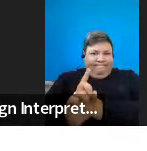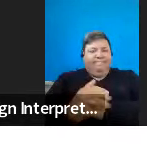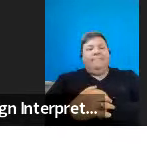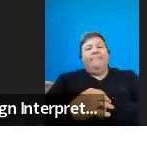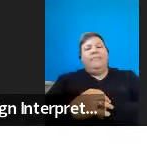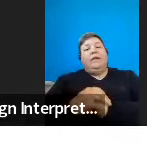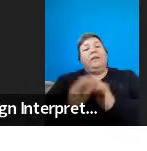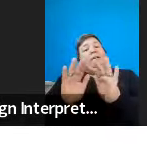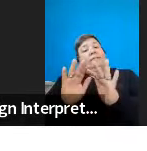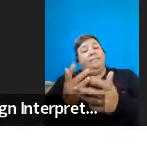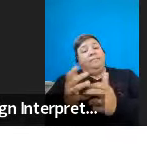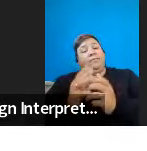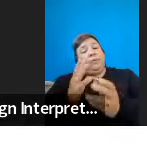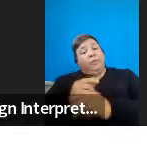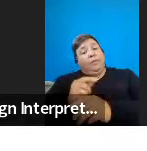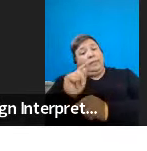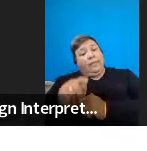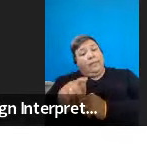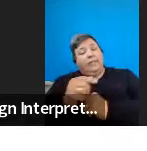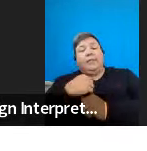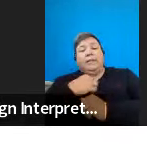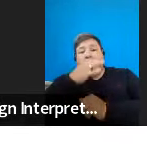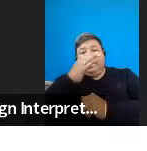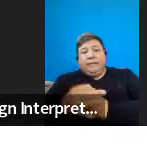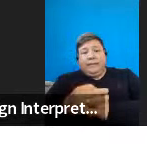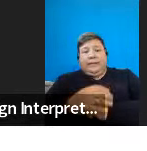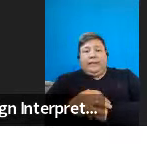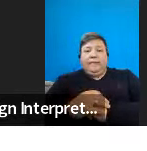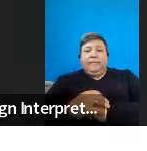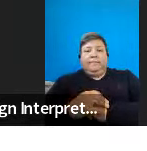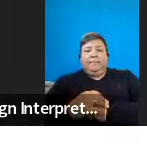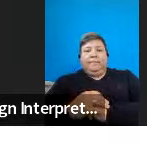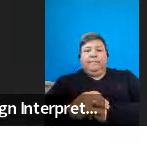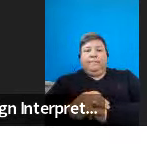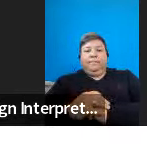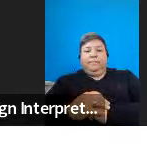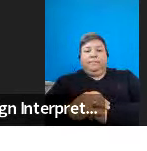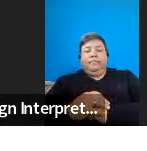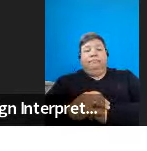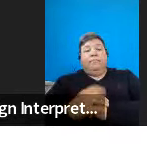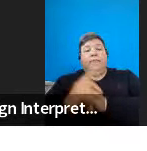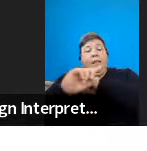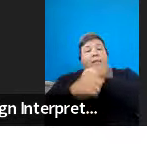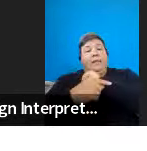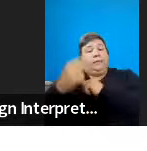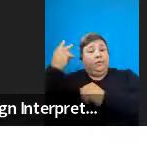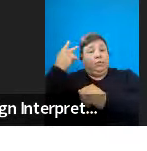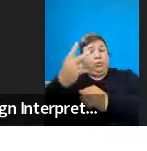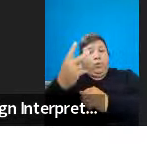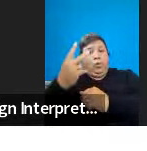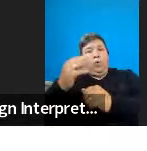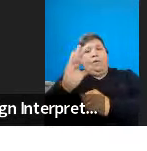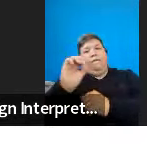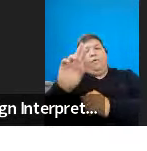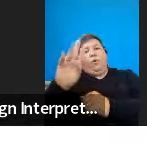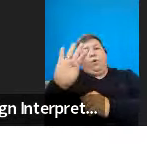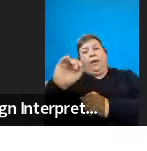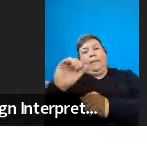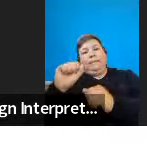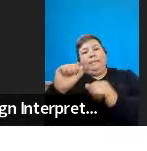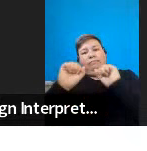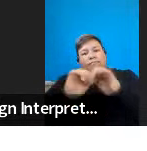So with that then being said, since the last 2 forums that we have